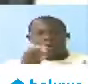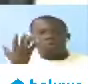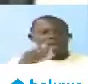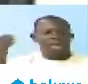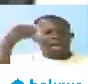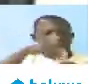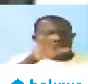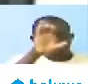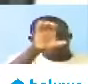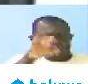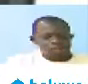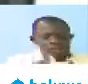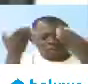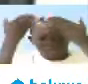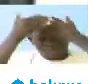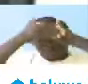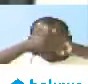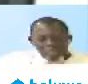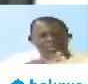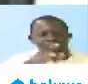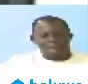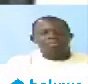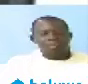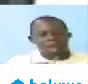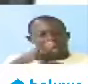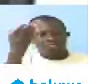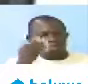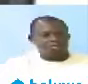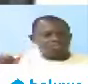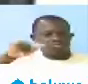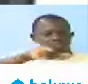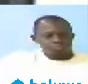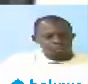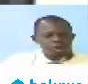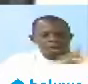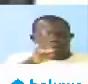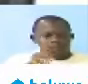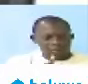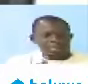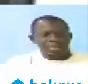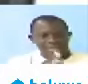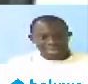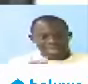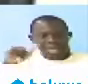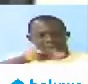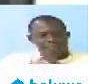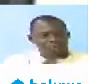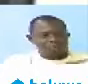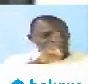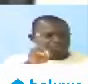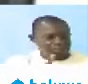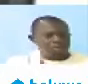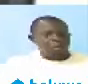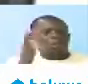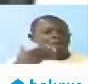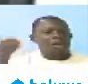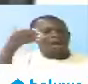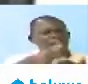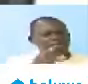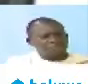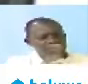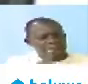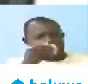it was late at night. And Jira Burkina Faso. And disembarked at Burkina Faso. At the airport. When